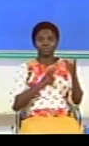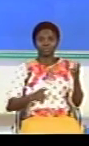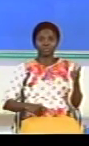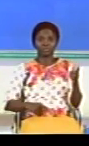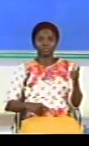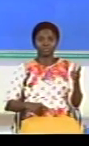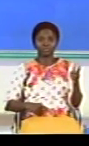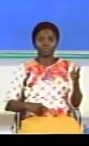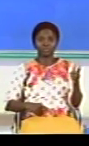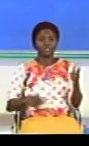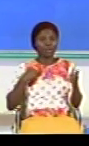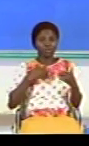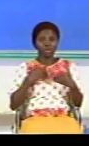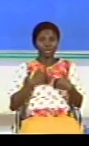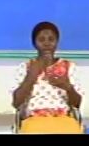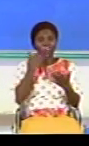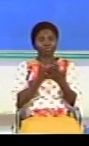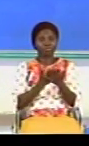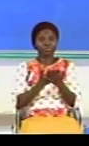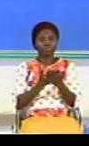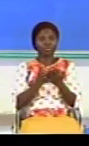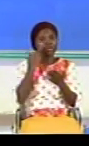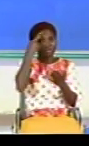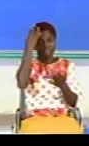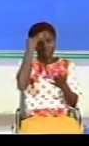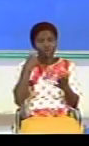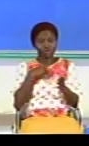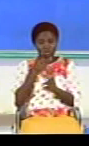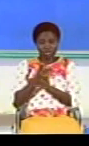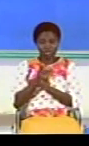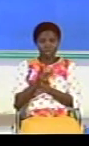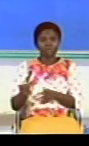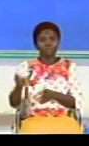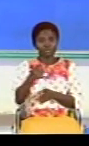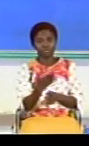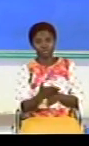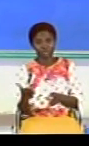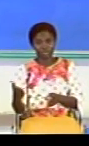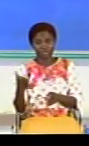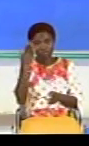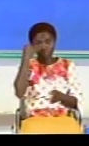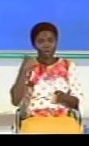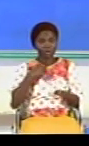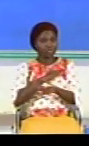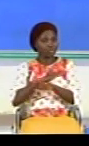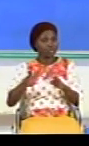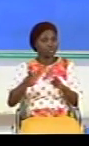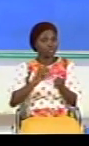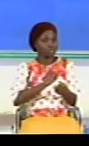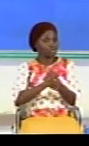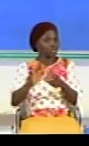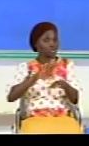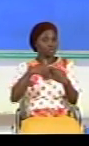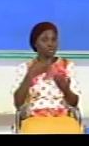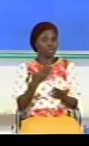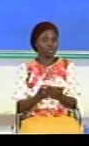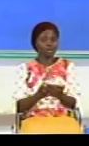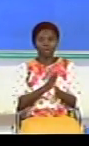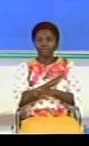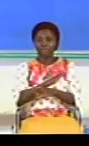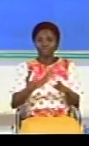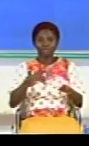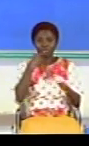reason. Don't condemn us. What a good purpose. Don't criticize us. And don't say we've not done the right thing. We just wanted